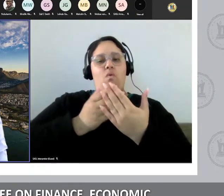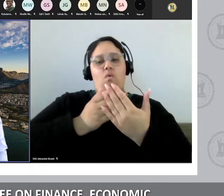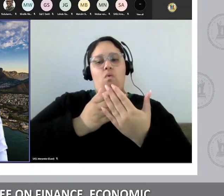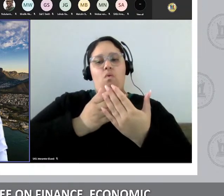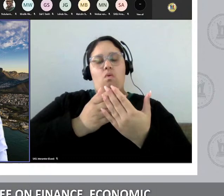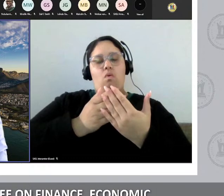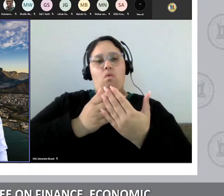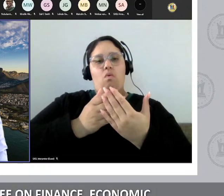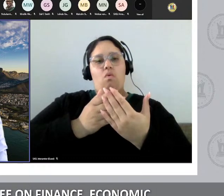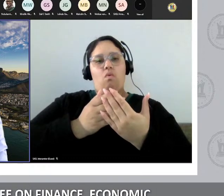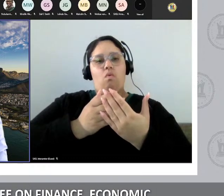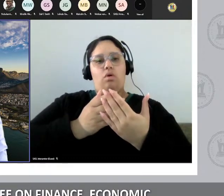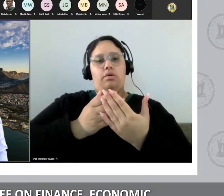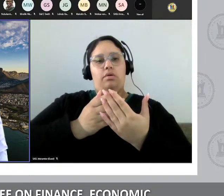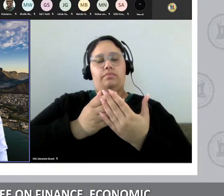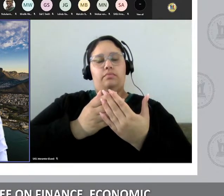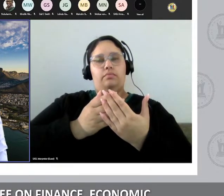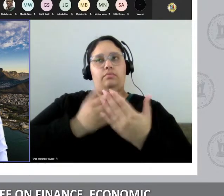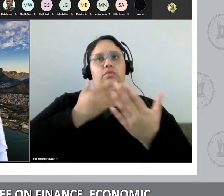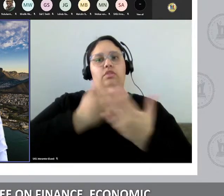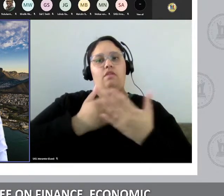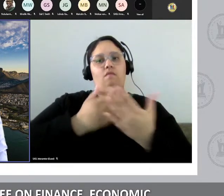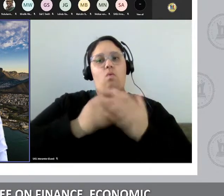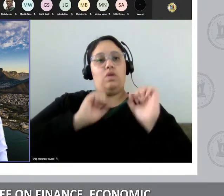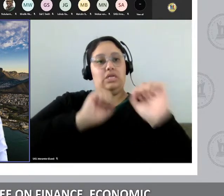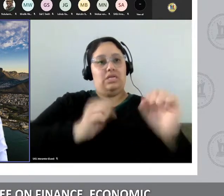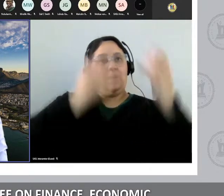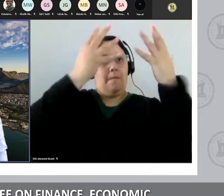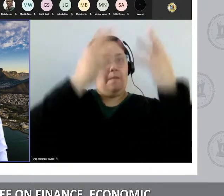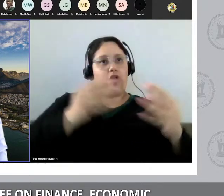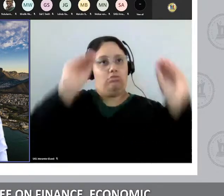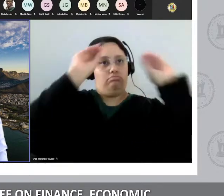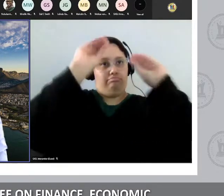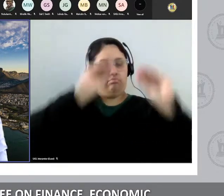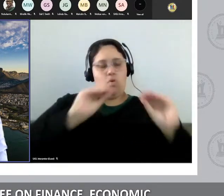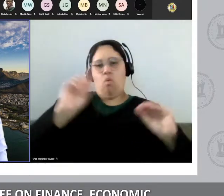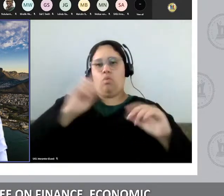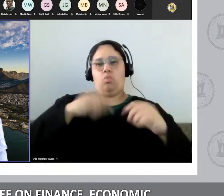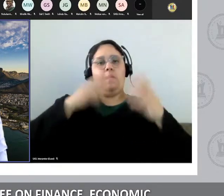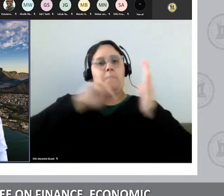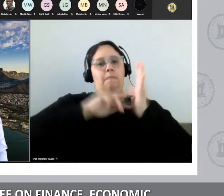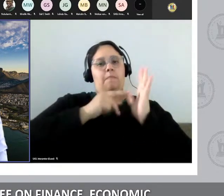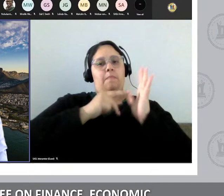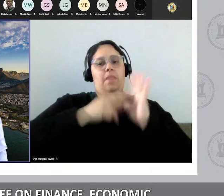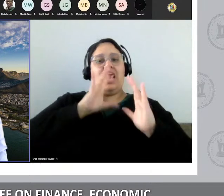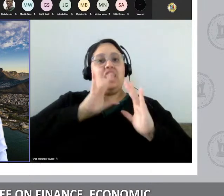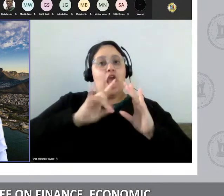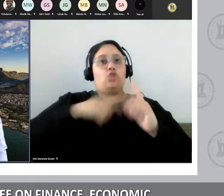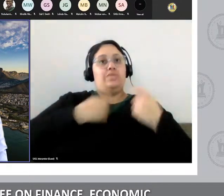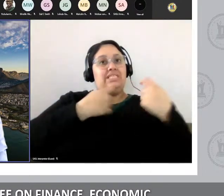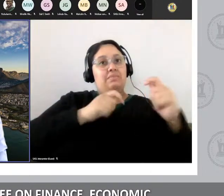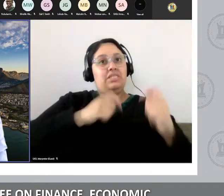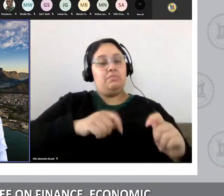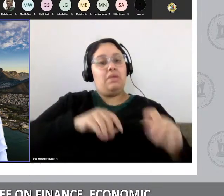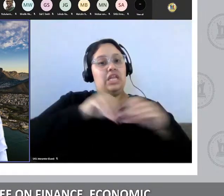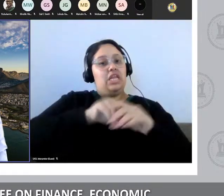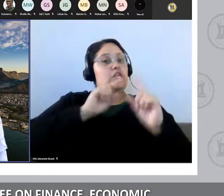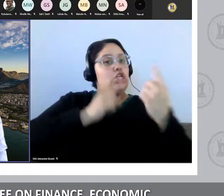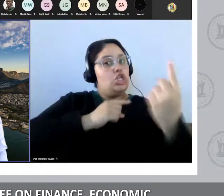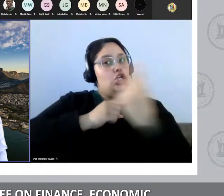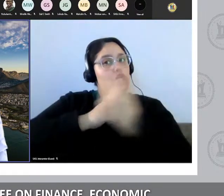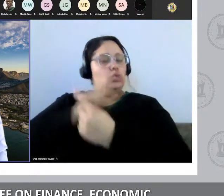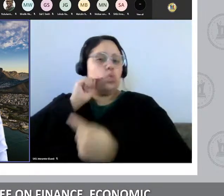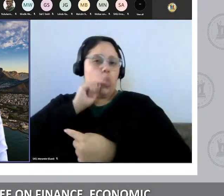that towards filling out that budget, the actual cash that we're going to spend in each quarter. That's part of our